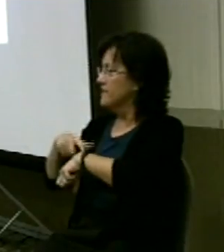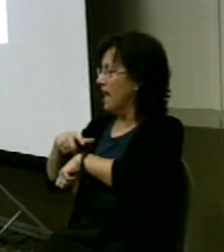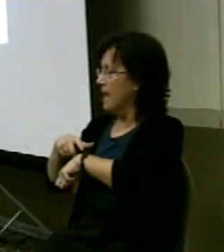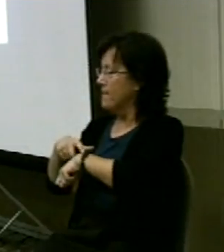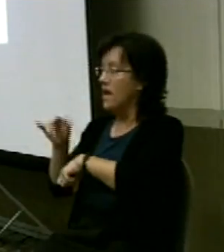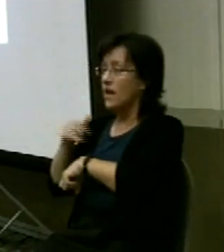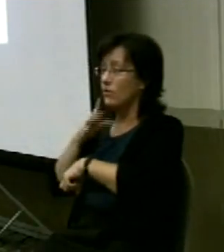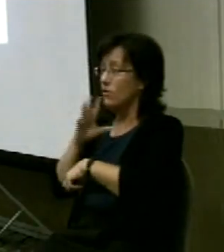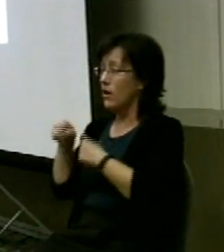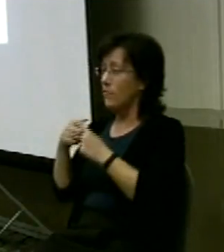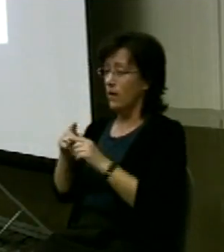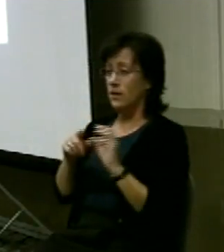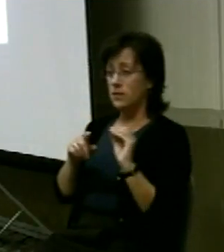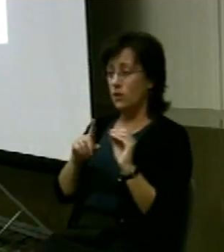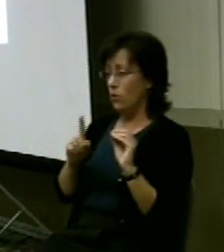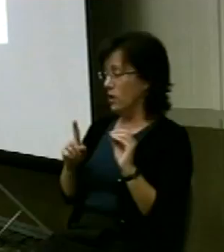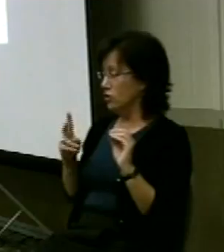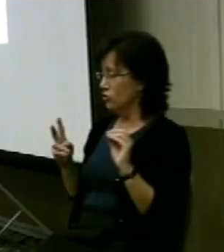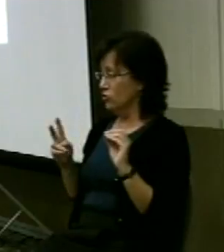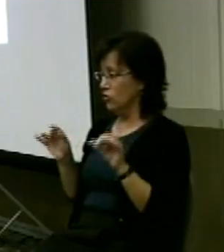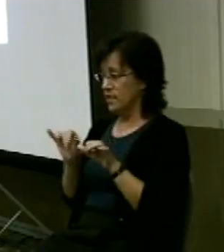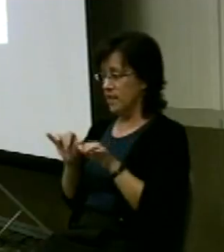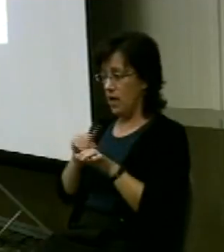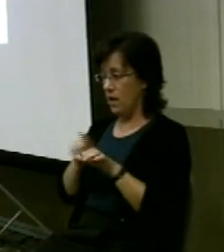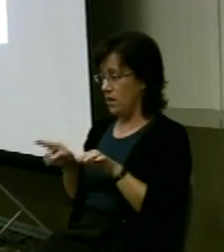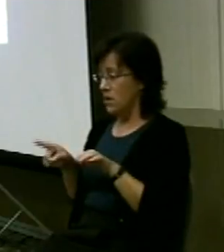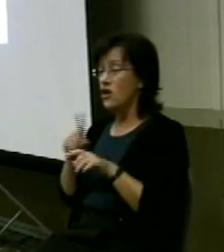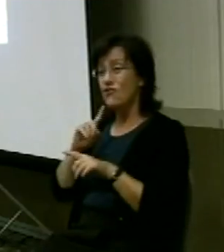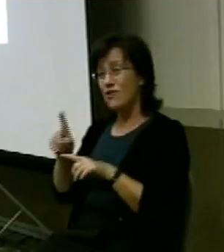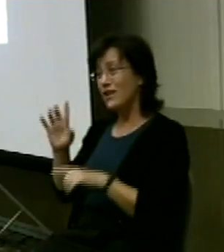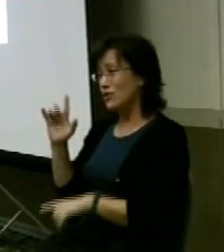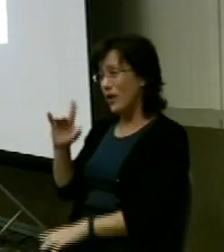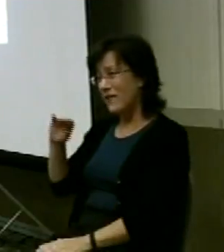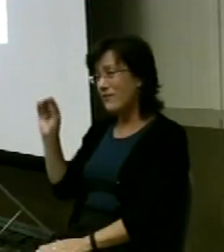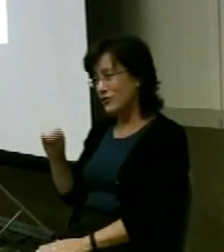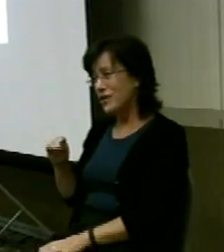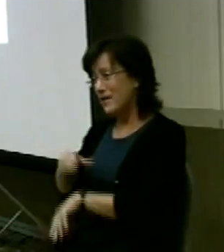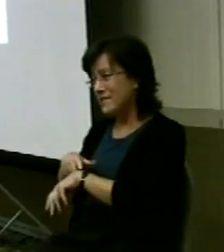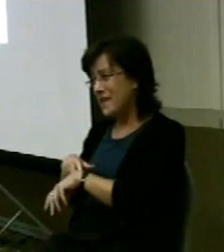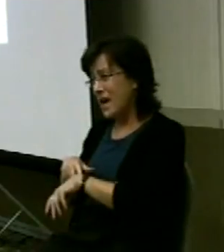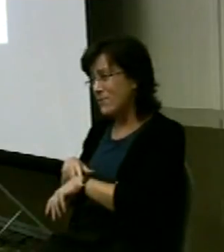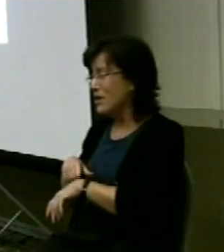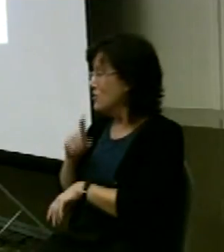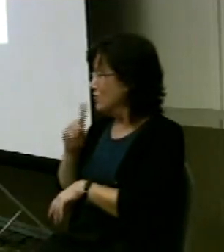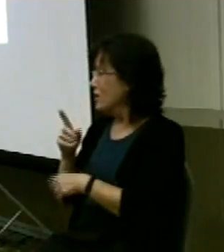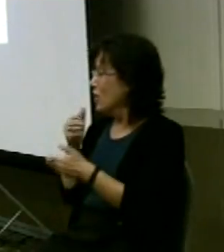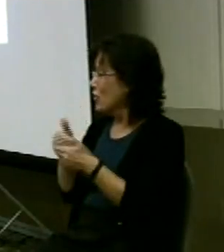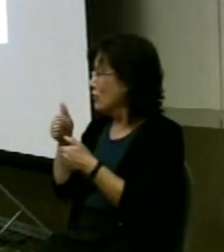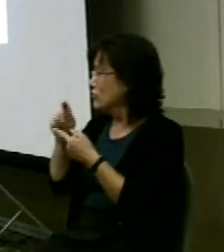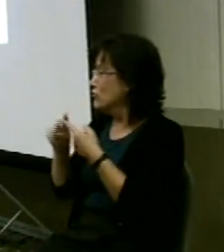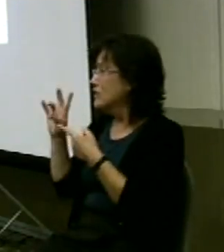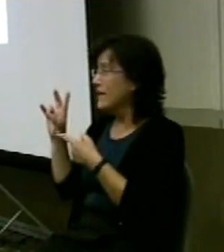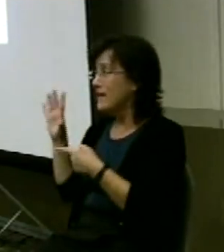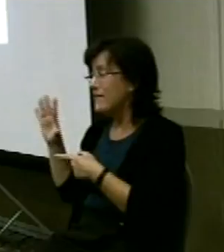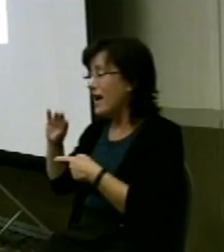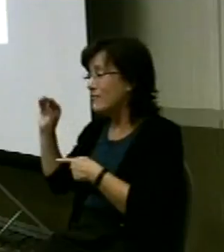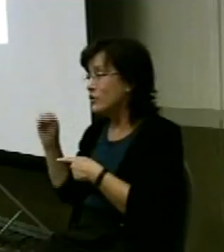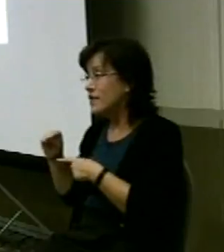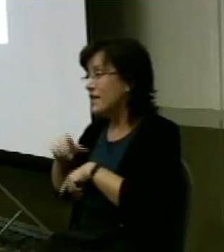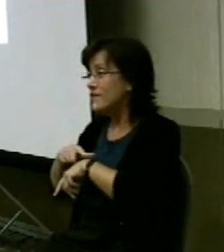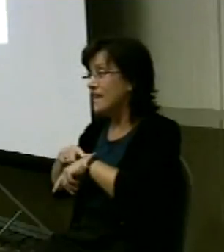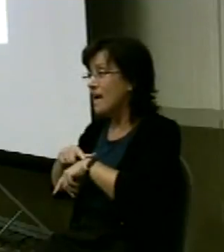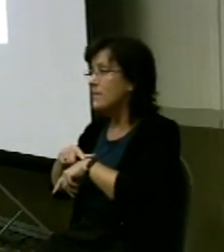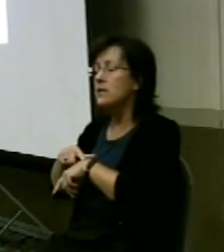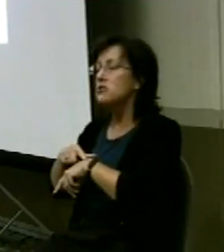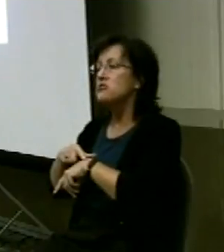on a 0, 1, or 2 scale. Okay, well, was it really 25% of the time? Was it really closer to 75% of the time? Again, that is